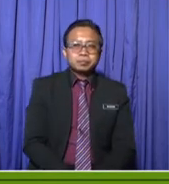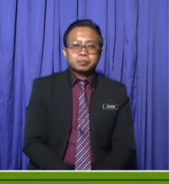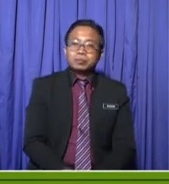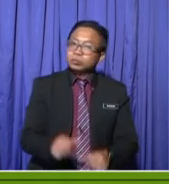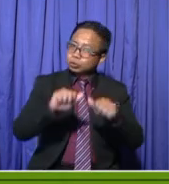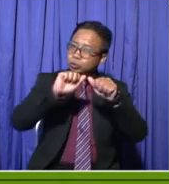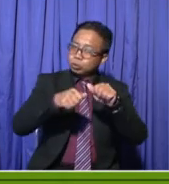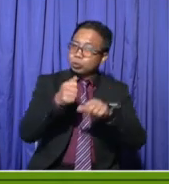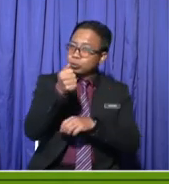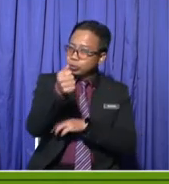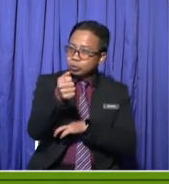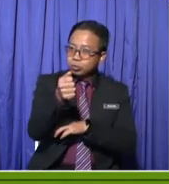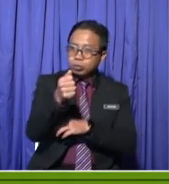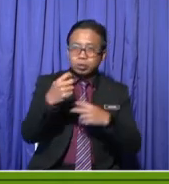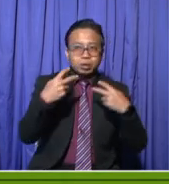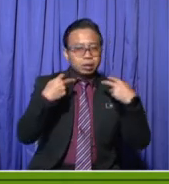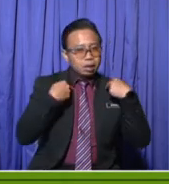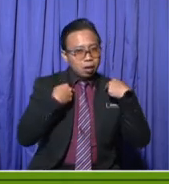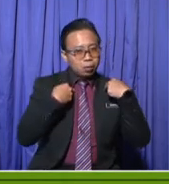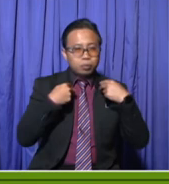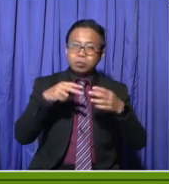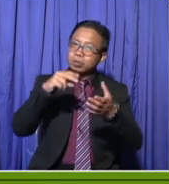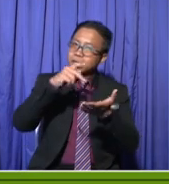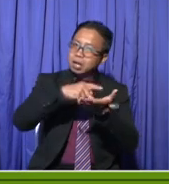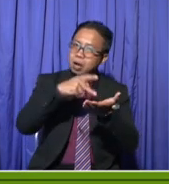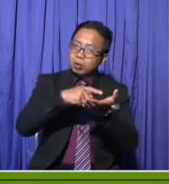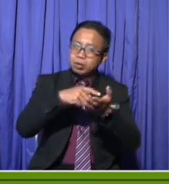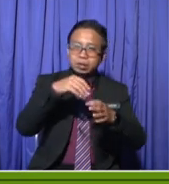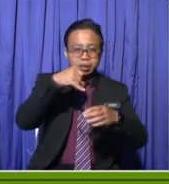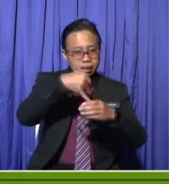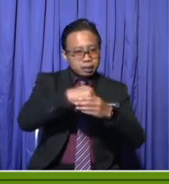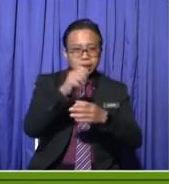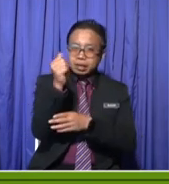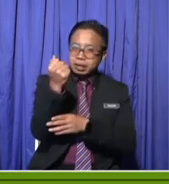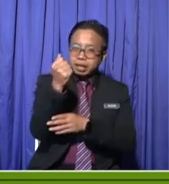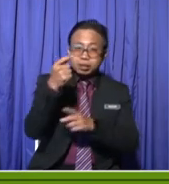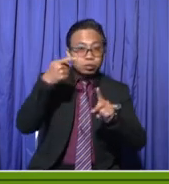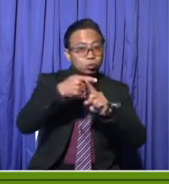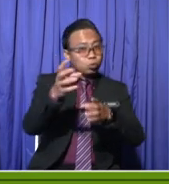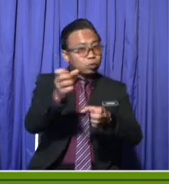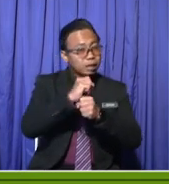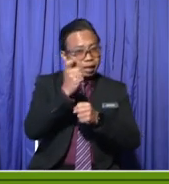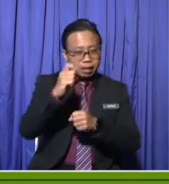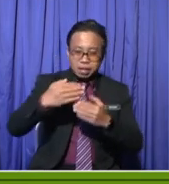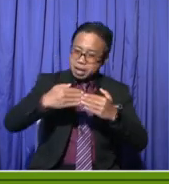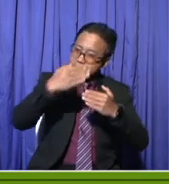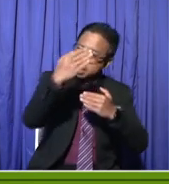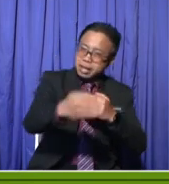So, you have to count on in 10s to get the next